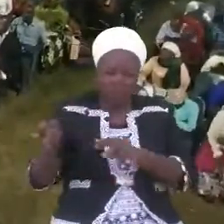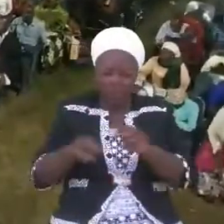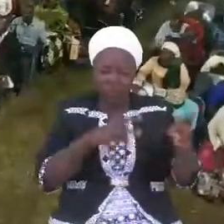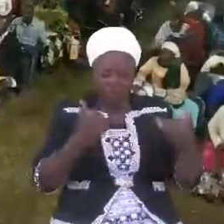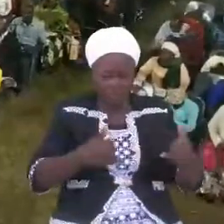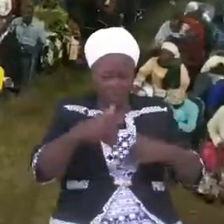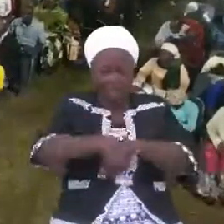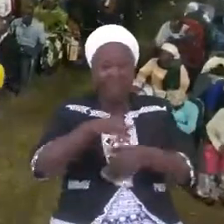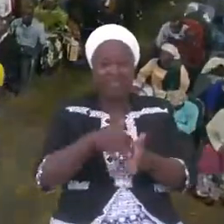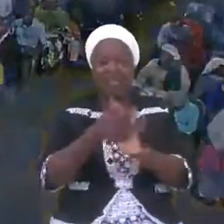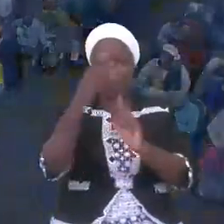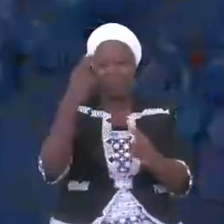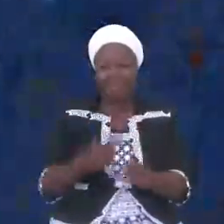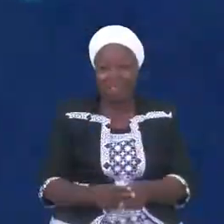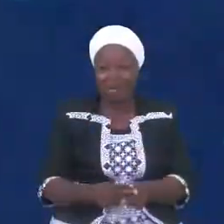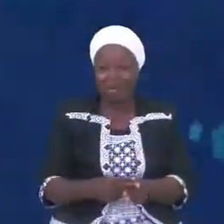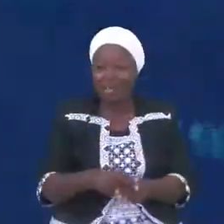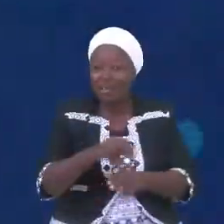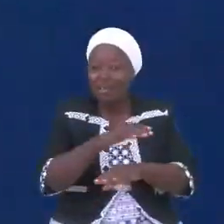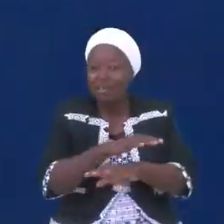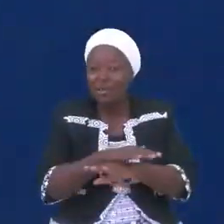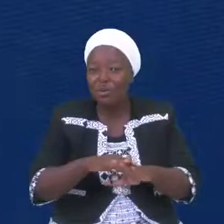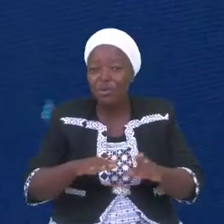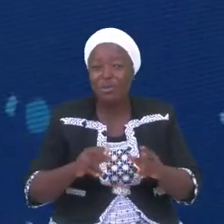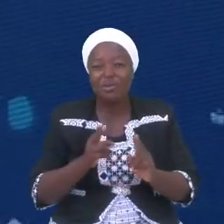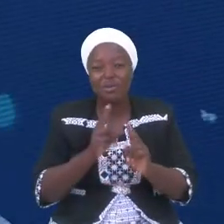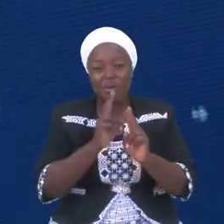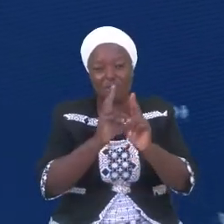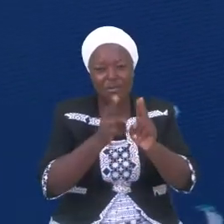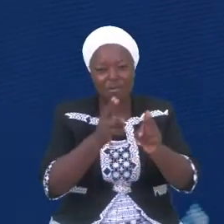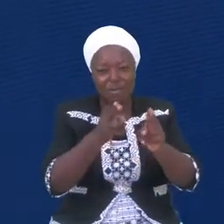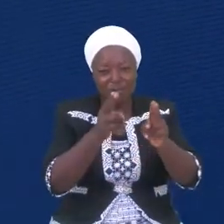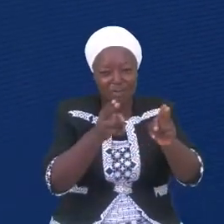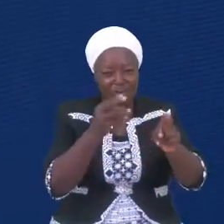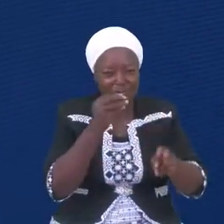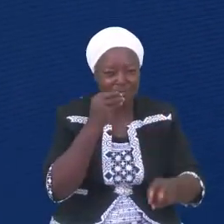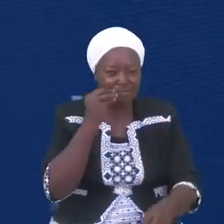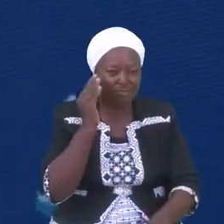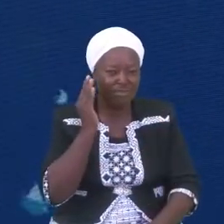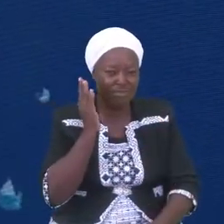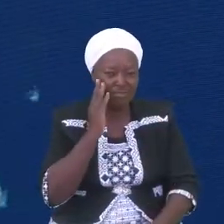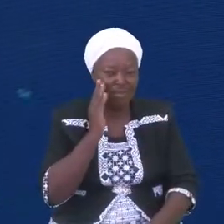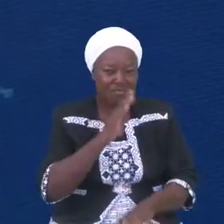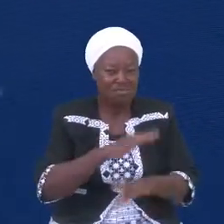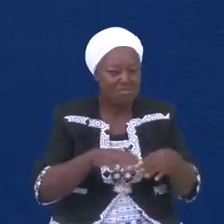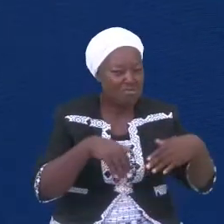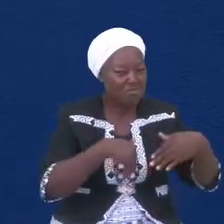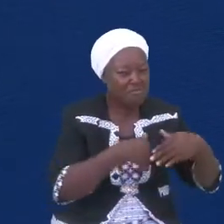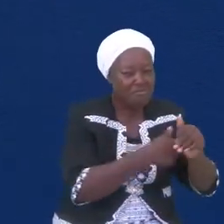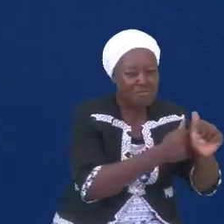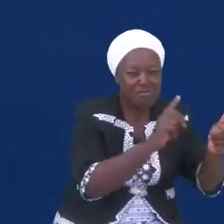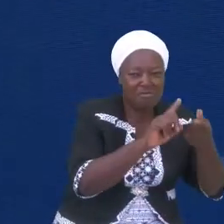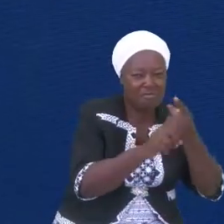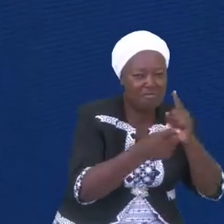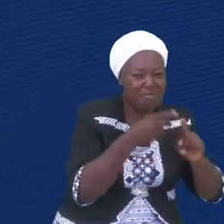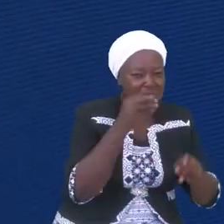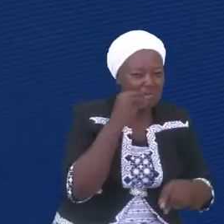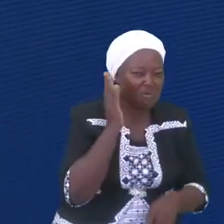While we are attending to the converts, I would advise you bow down your head and begin to communicate with